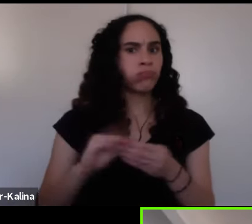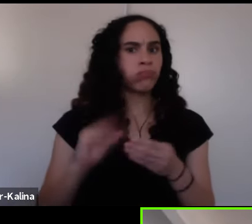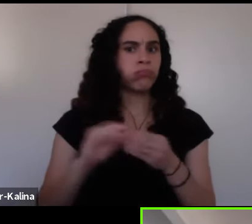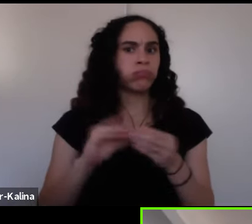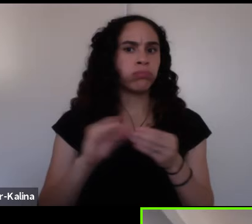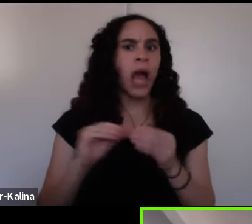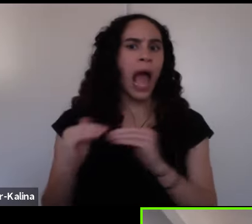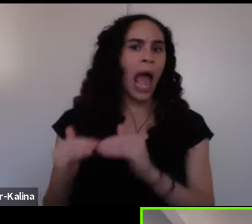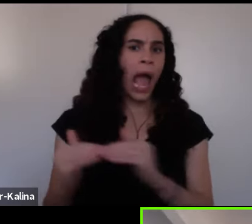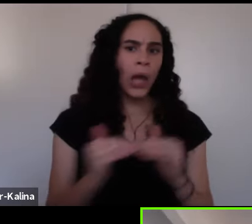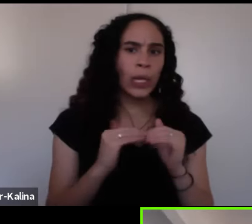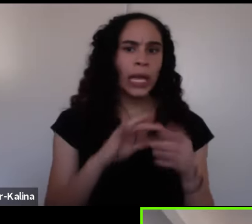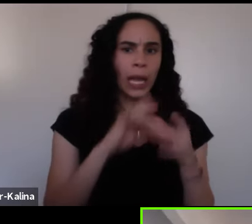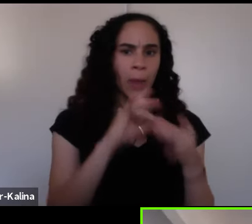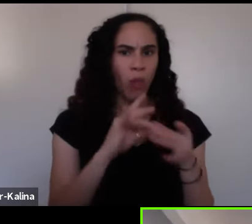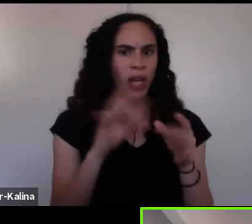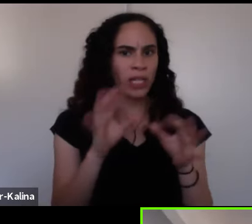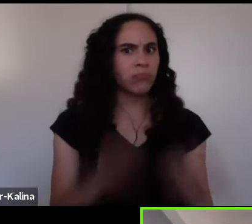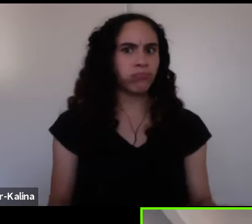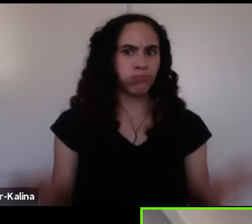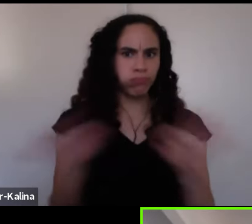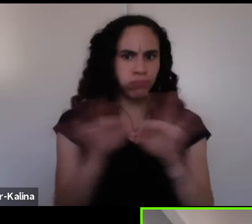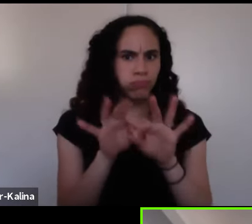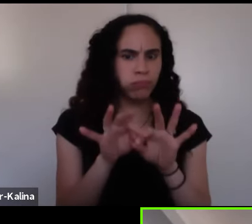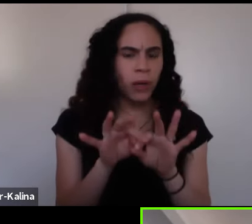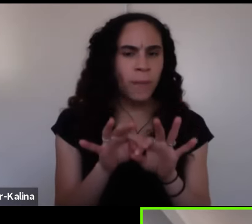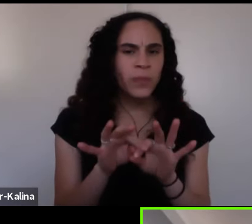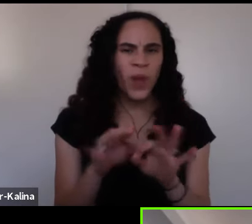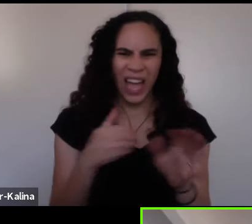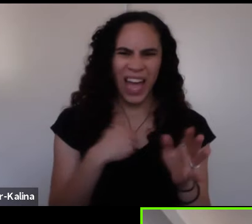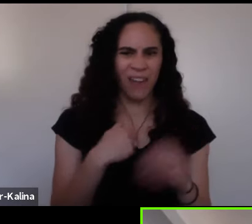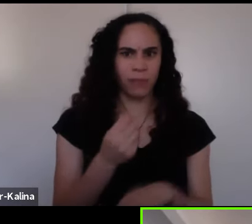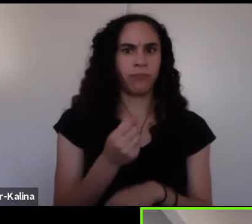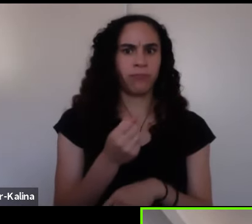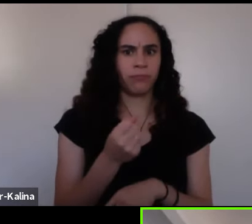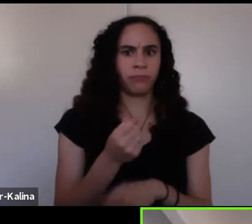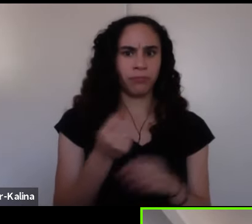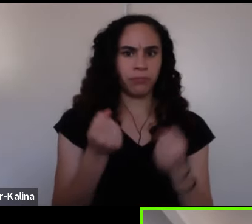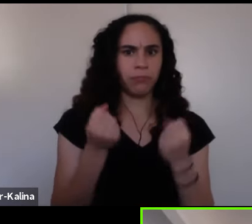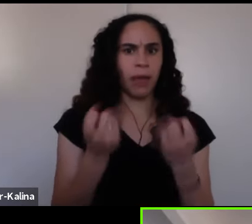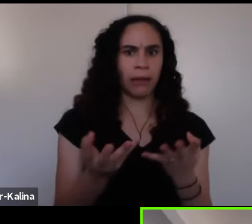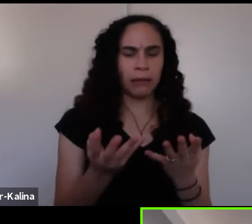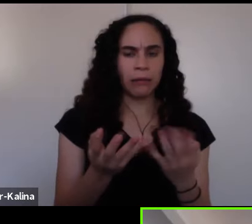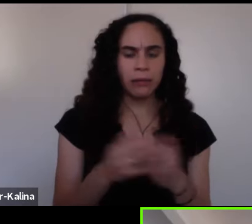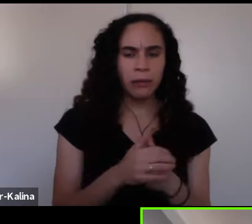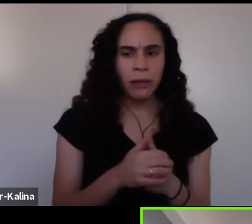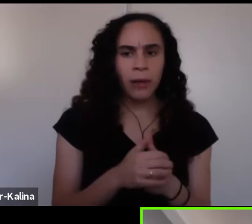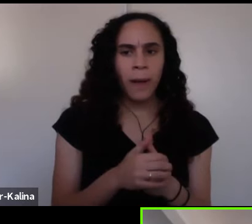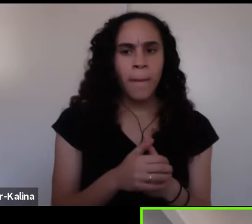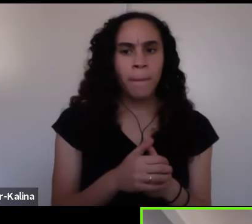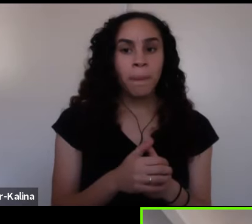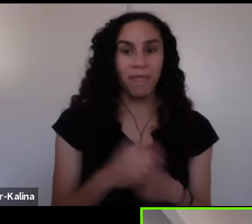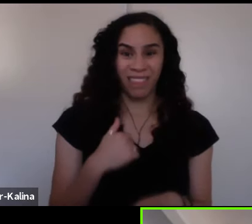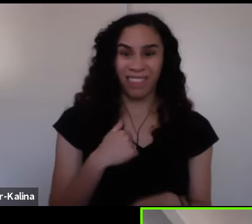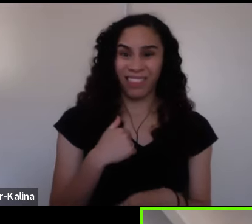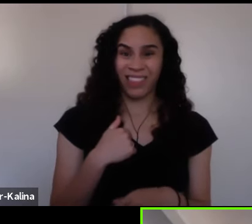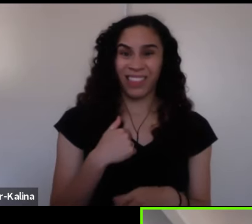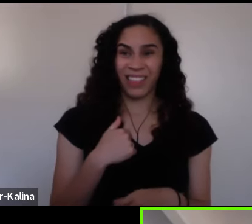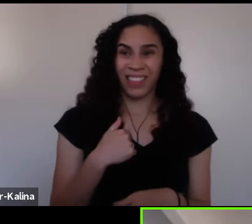in numerous venues. We're one of the only companies I know where at every